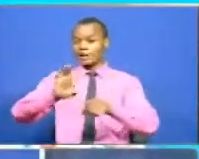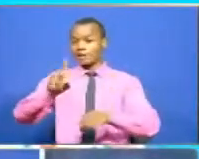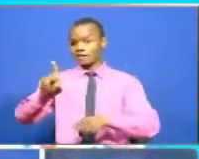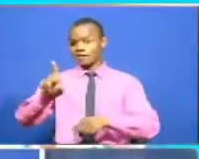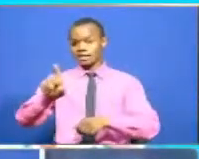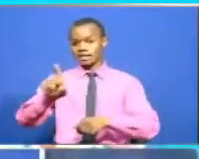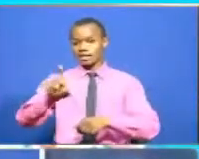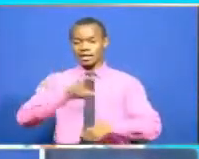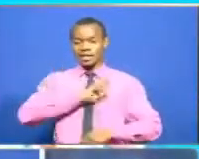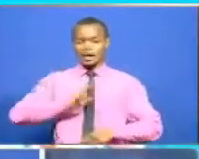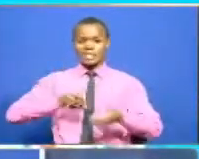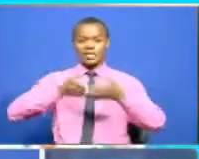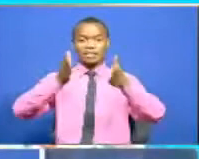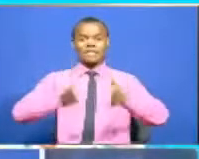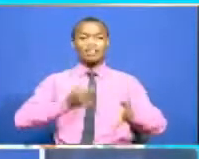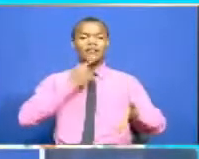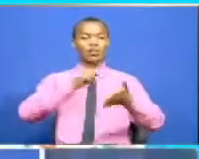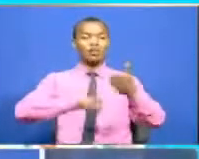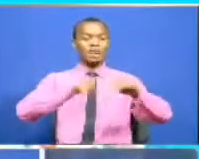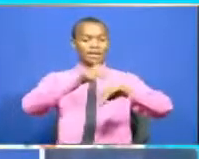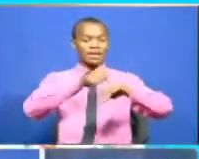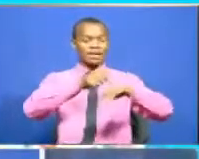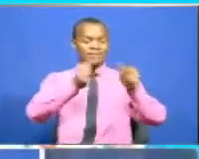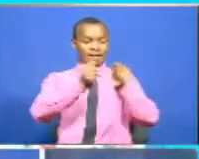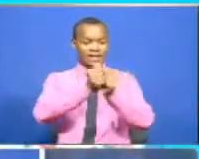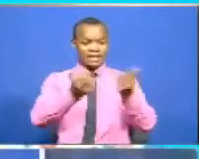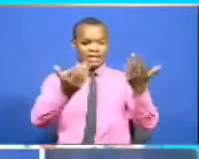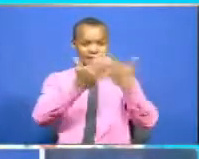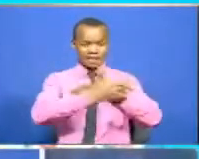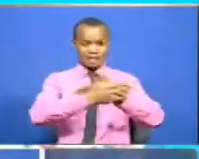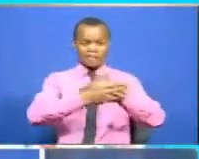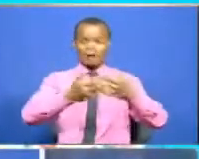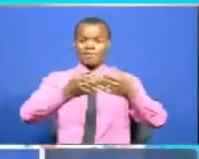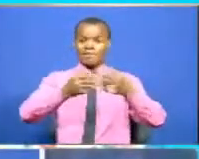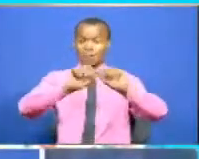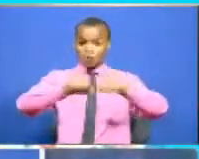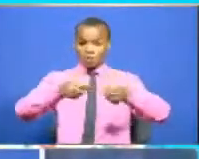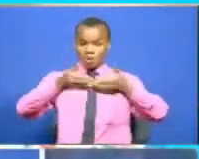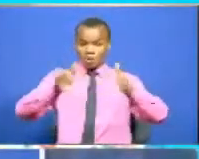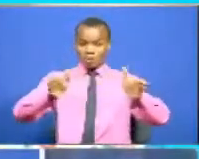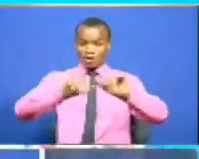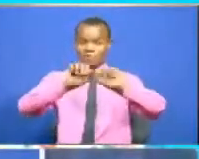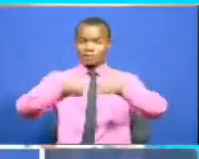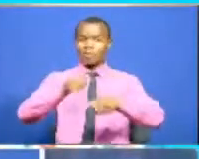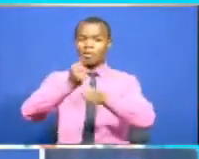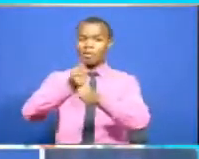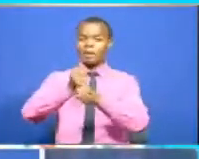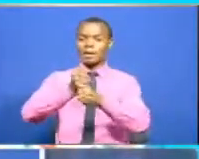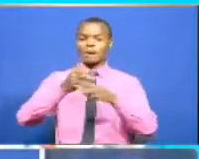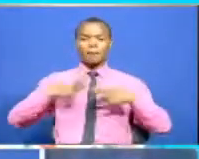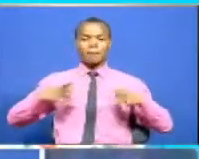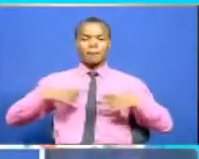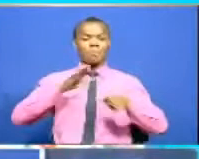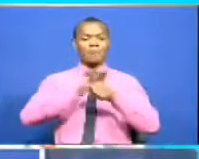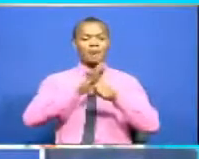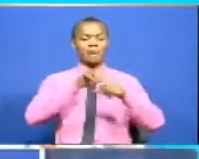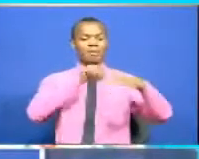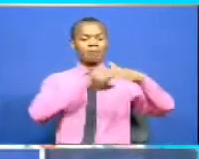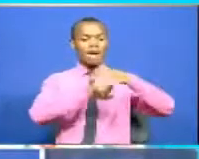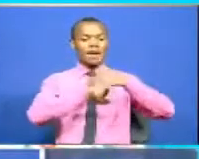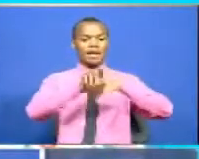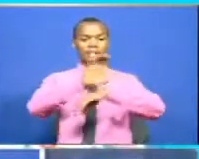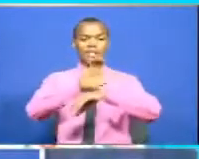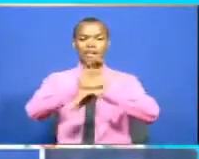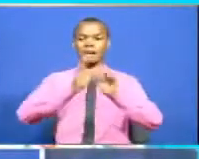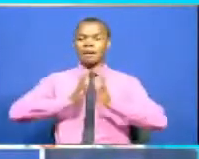of the 10 p.m. to 4 a.m. curfew will allow the faithful to congregate in their places of worship and participate in prayers and the